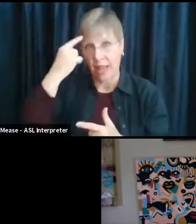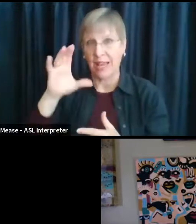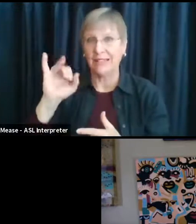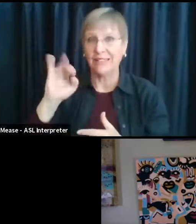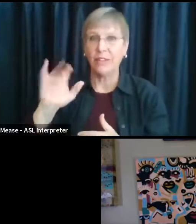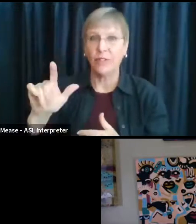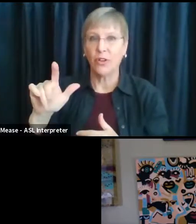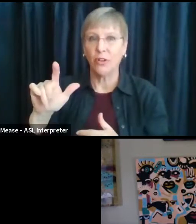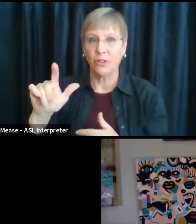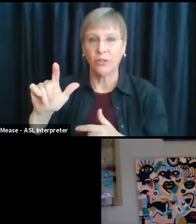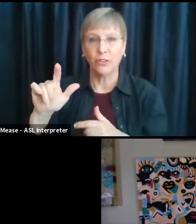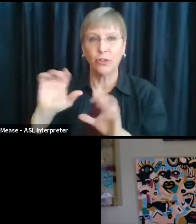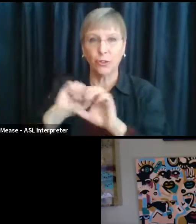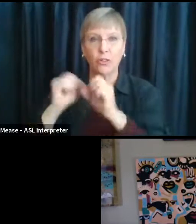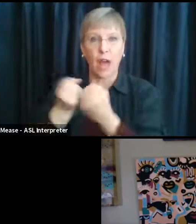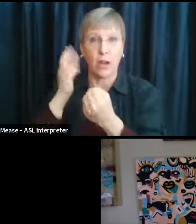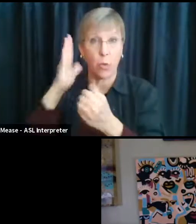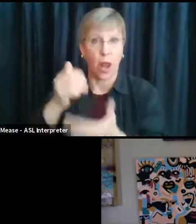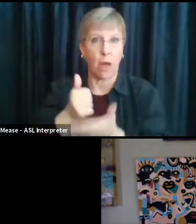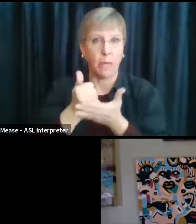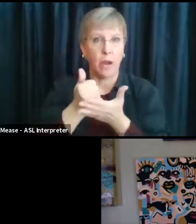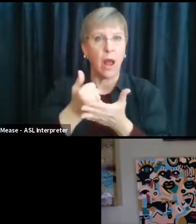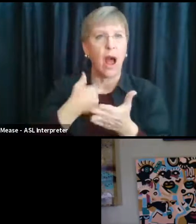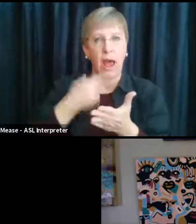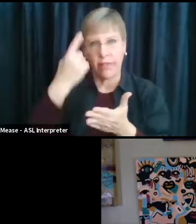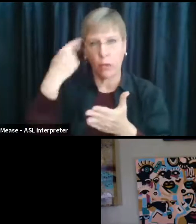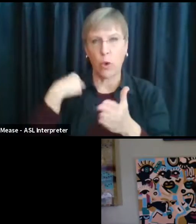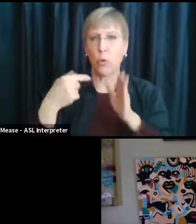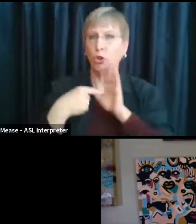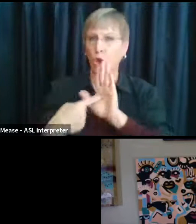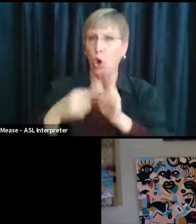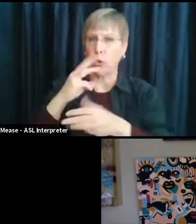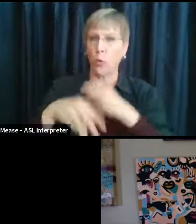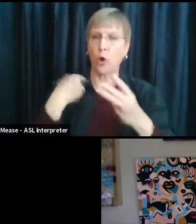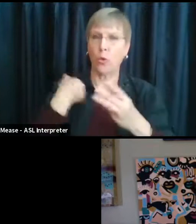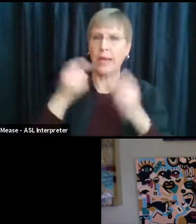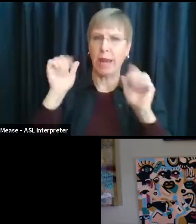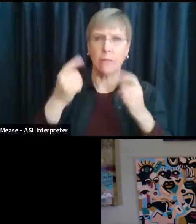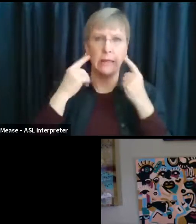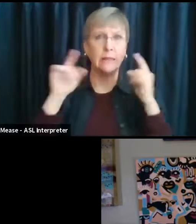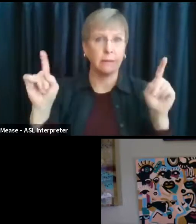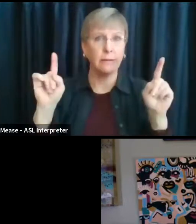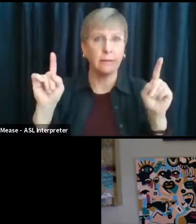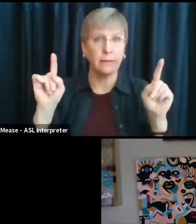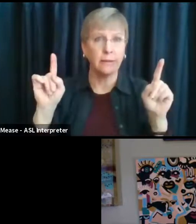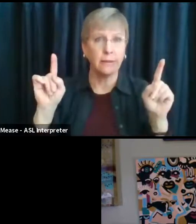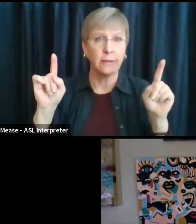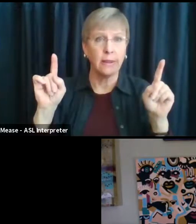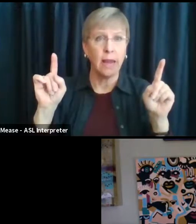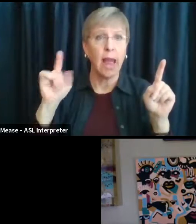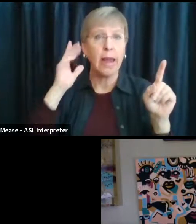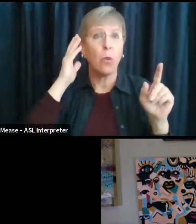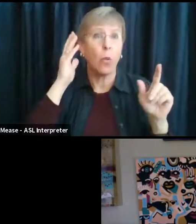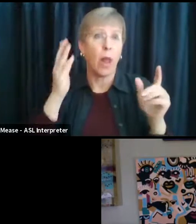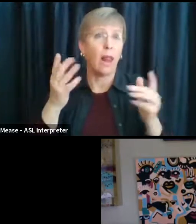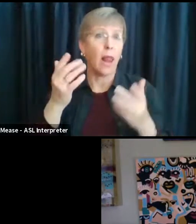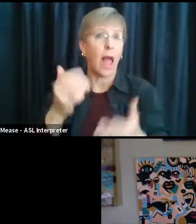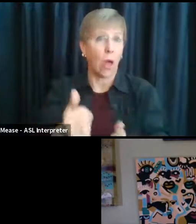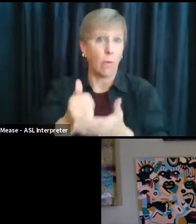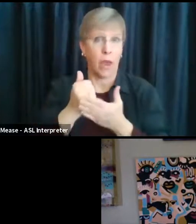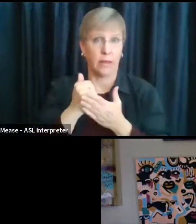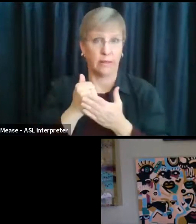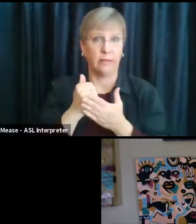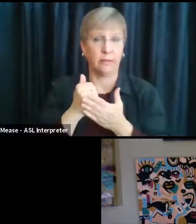help. So yeah, I think we're going to show the world that we can make it, and that it will help